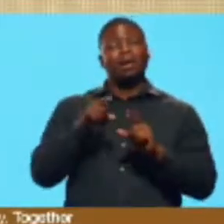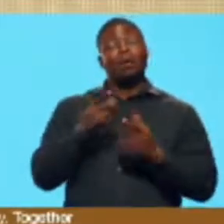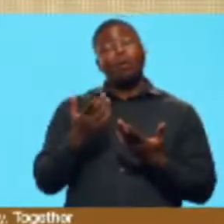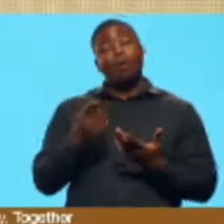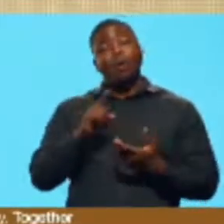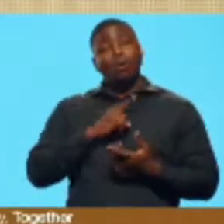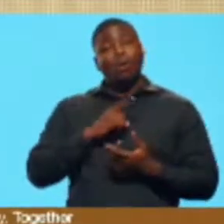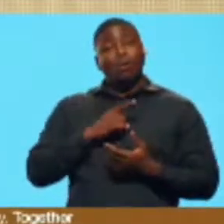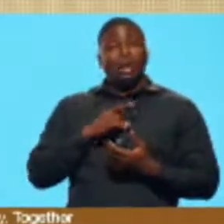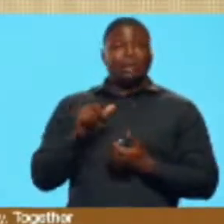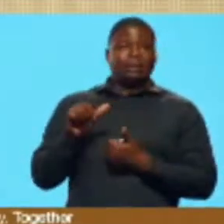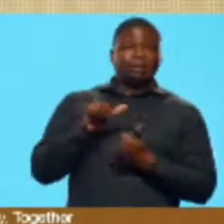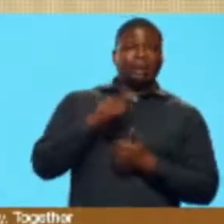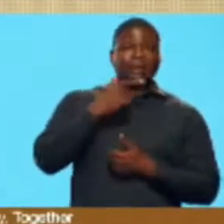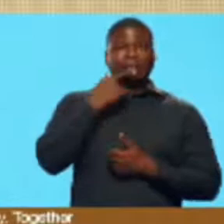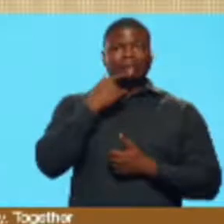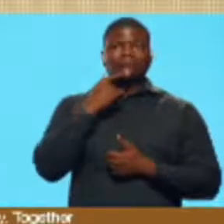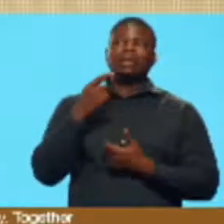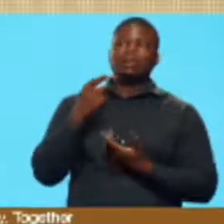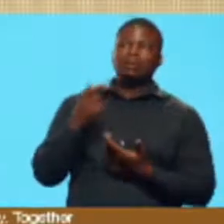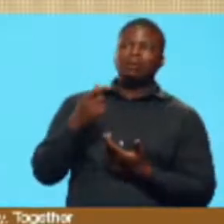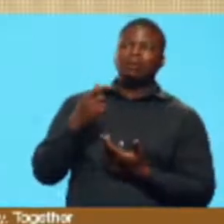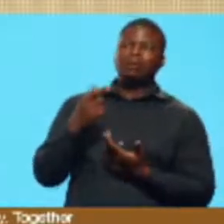to us, as to say,